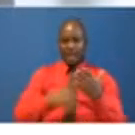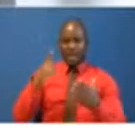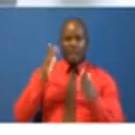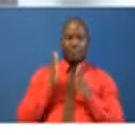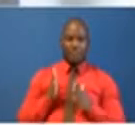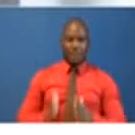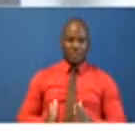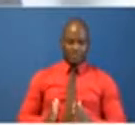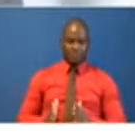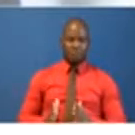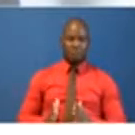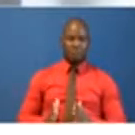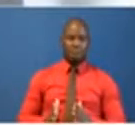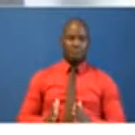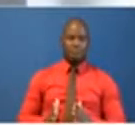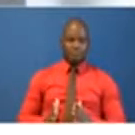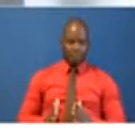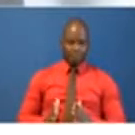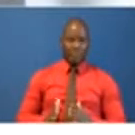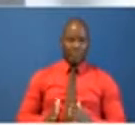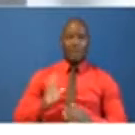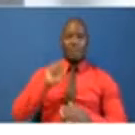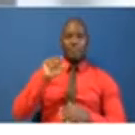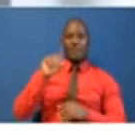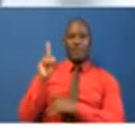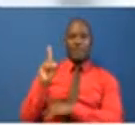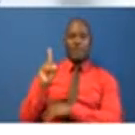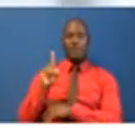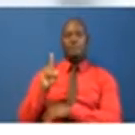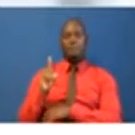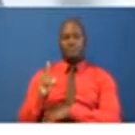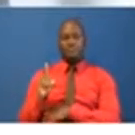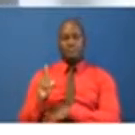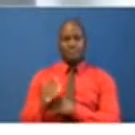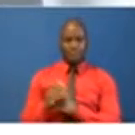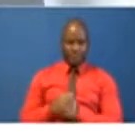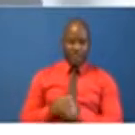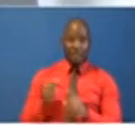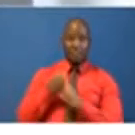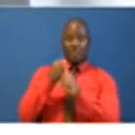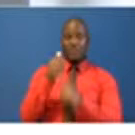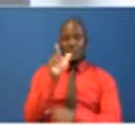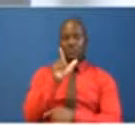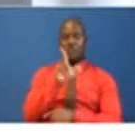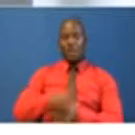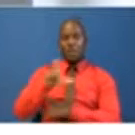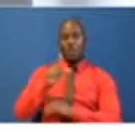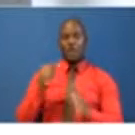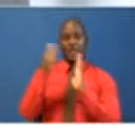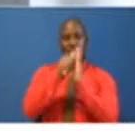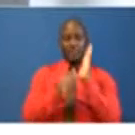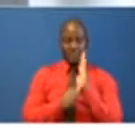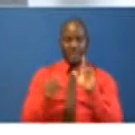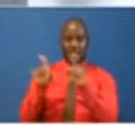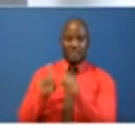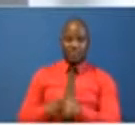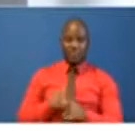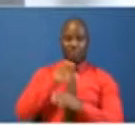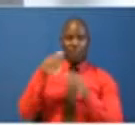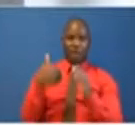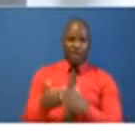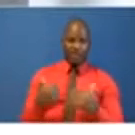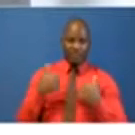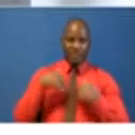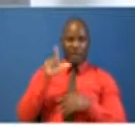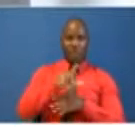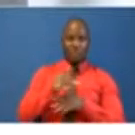candidate in uh you know that that is pushing some local agenda and like they say all politics